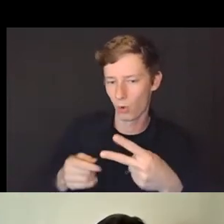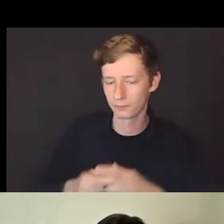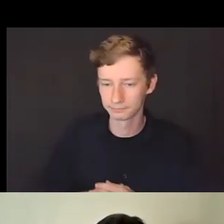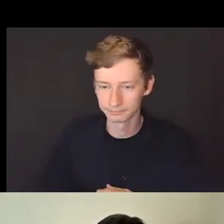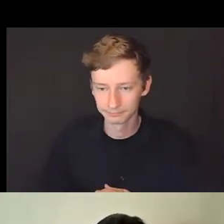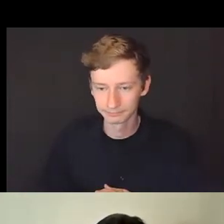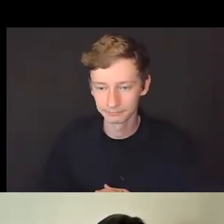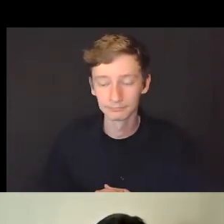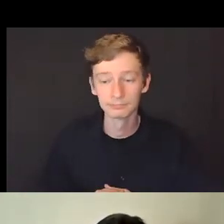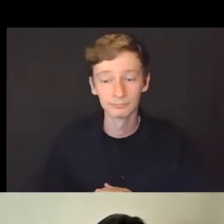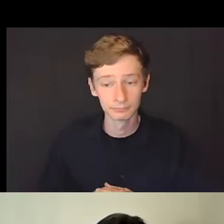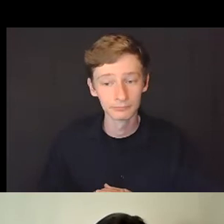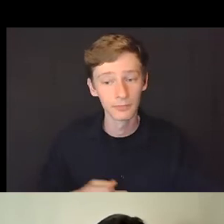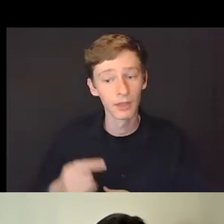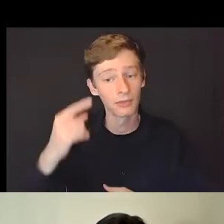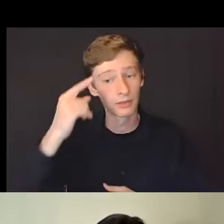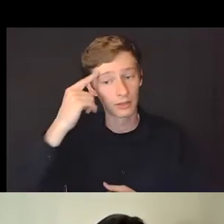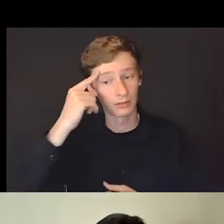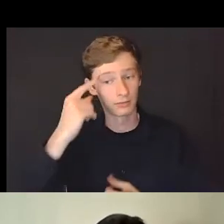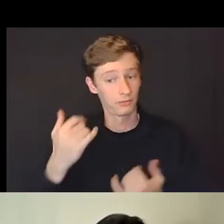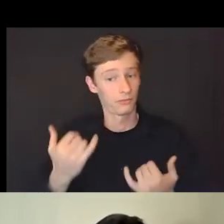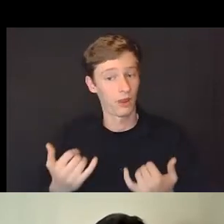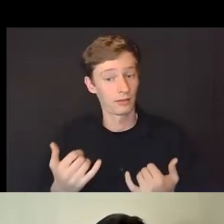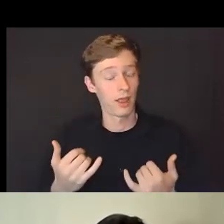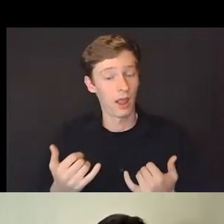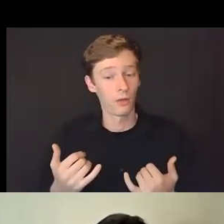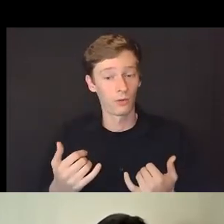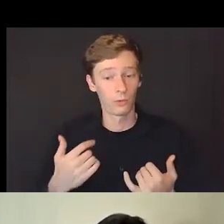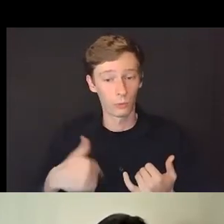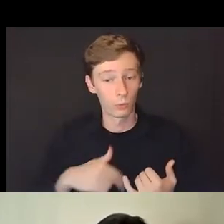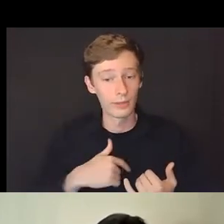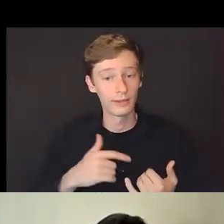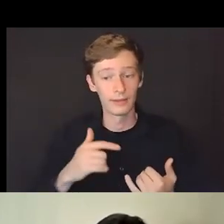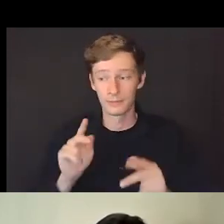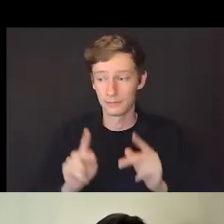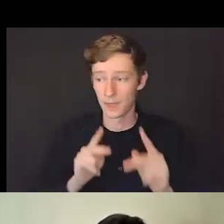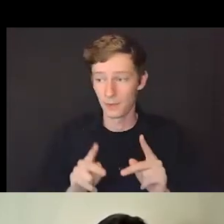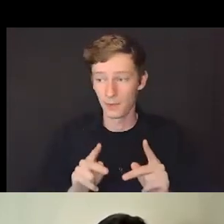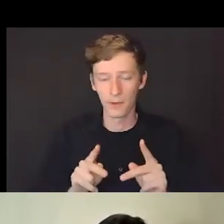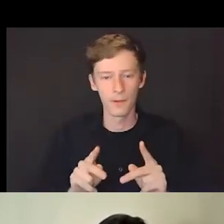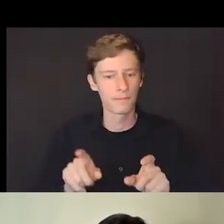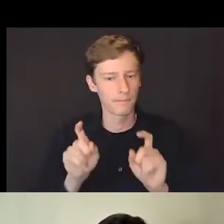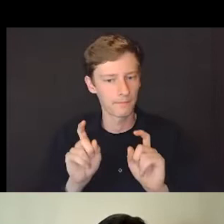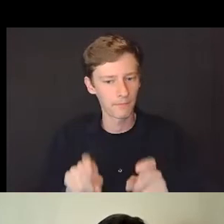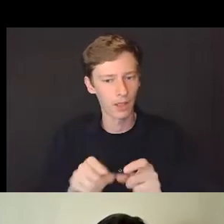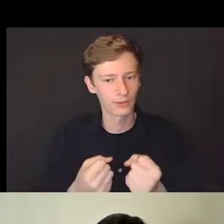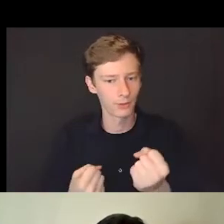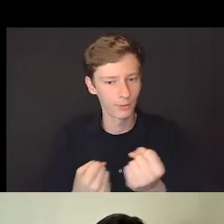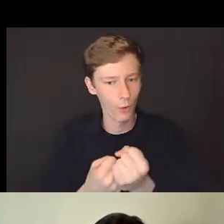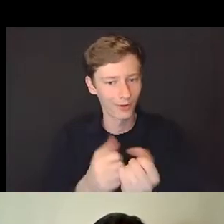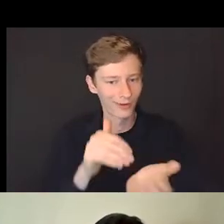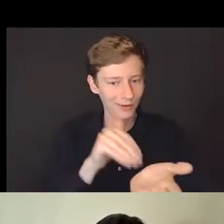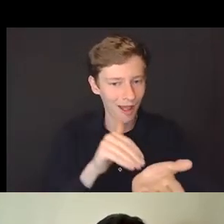now, making sure that we all as individuals are supporting providers and